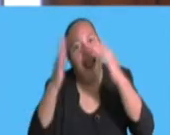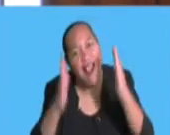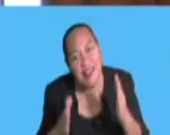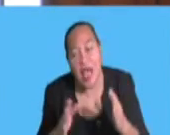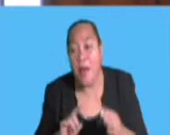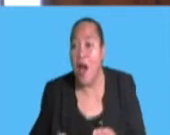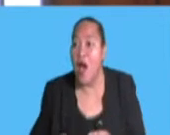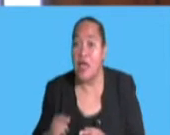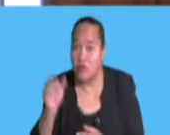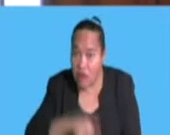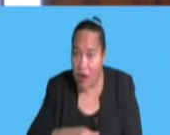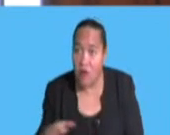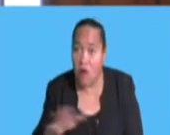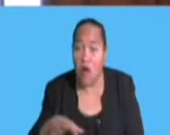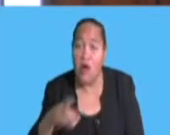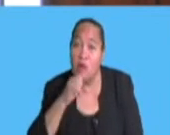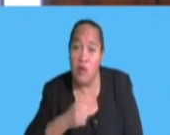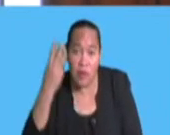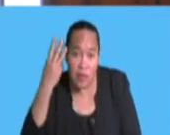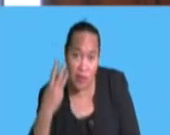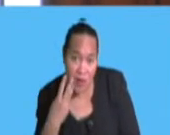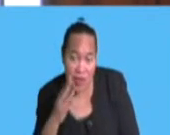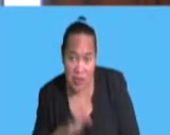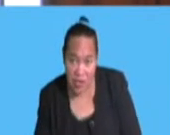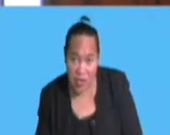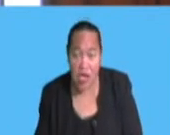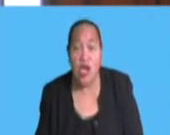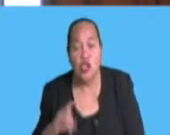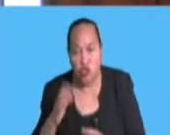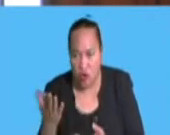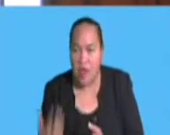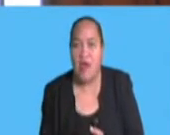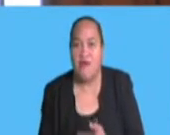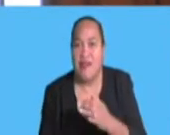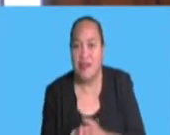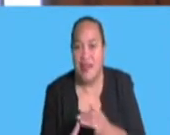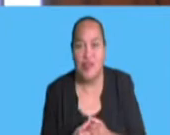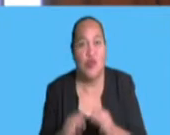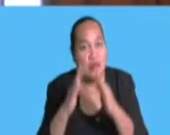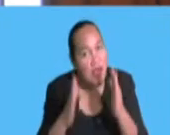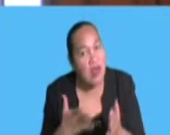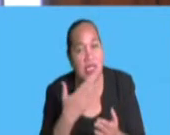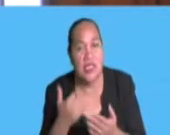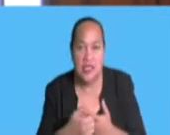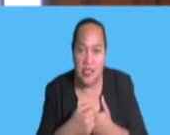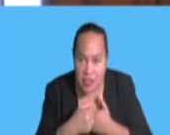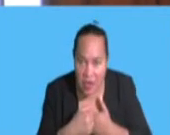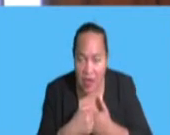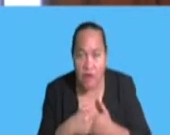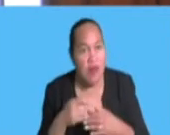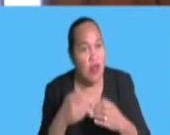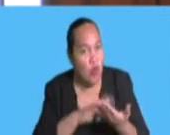every woman, man, youth, and child to gain and sustain a safe and secure home and community in which to live